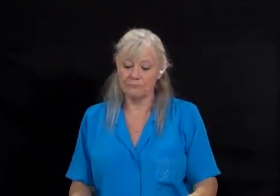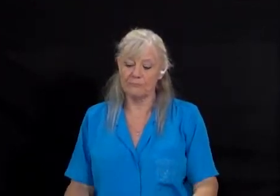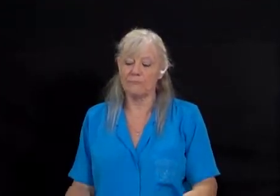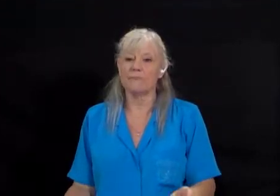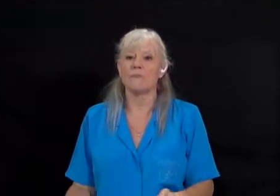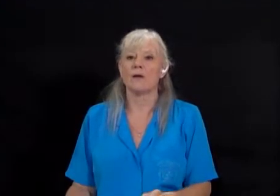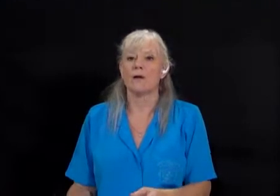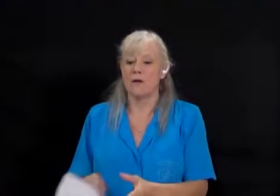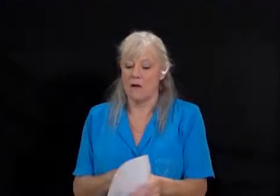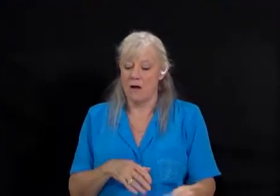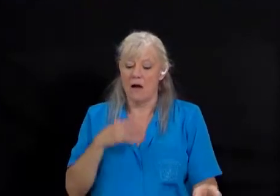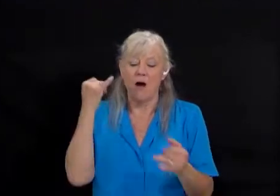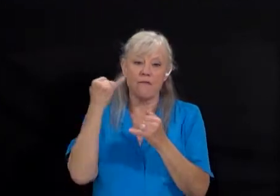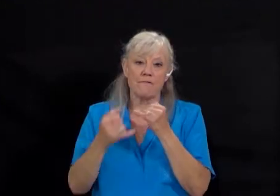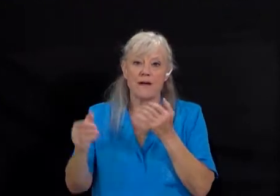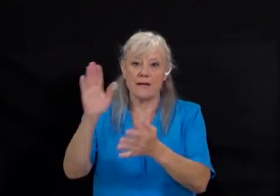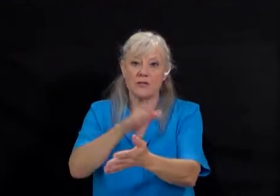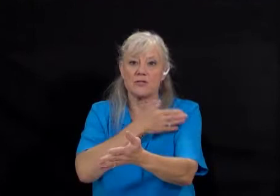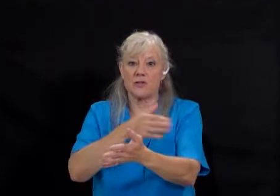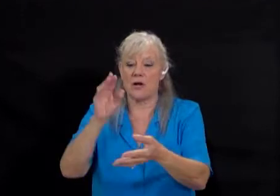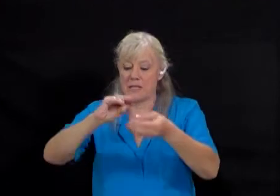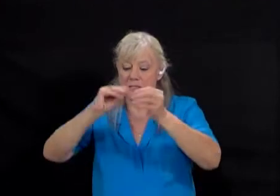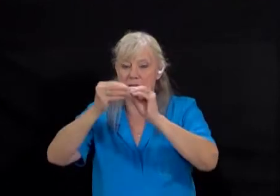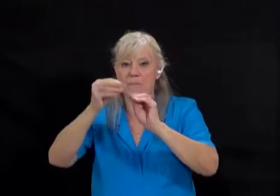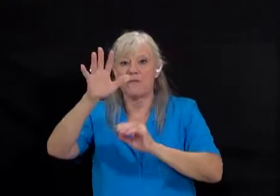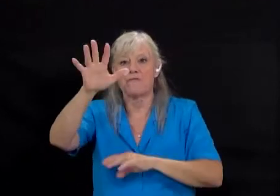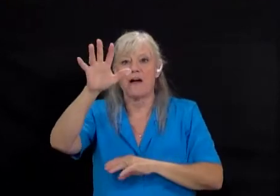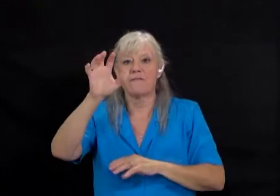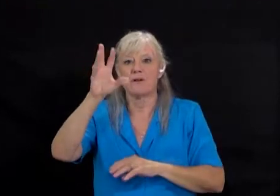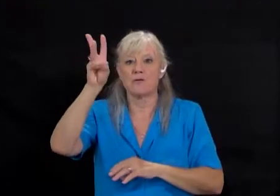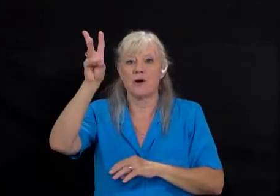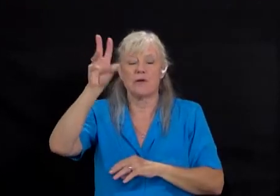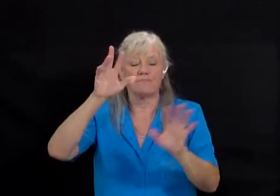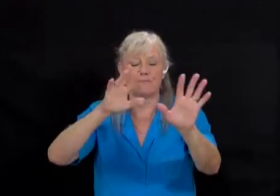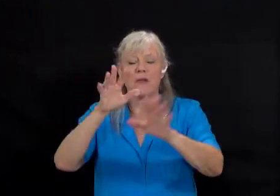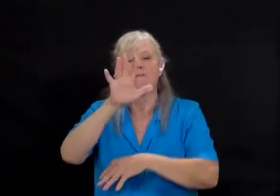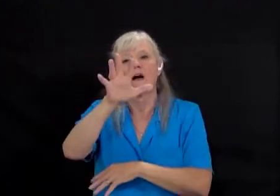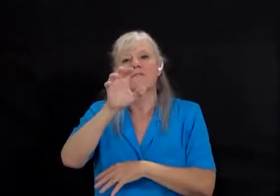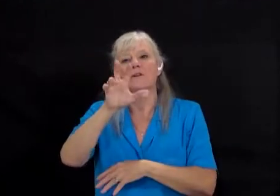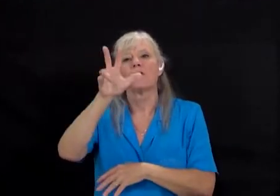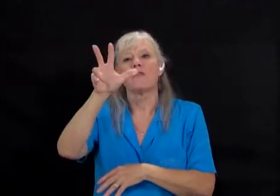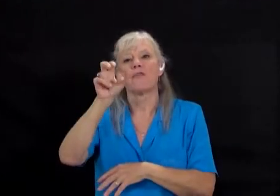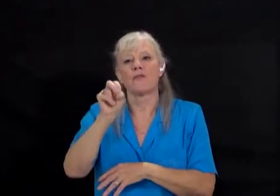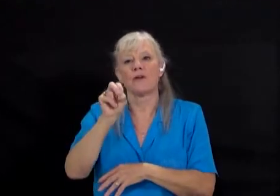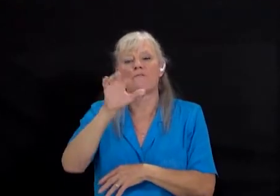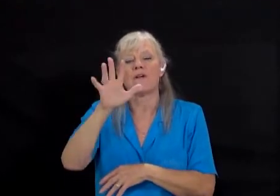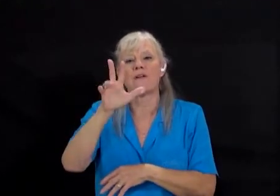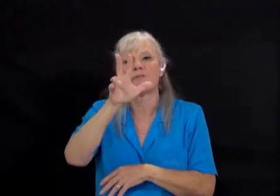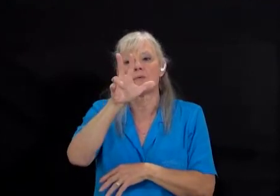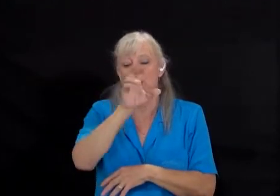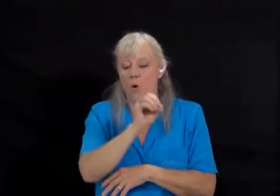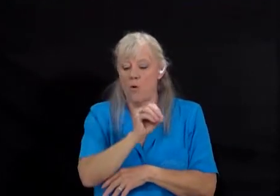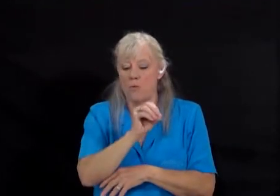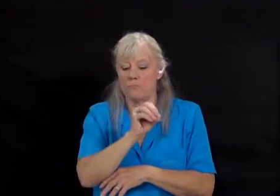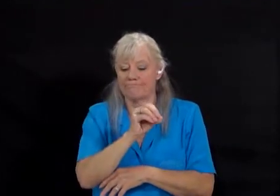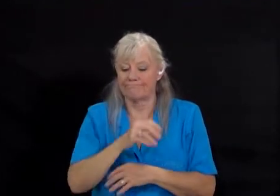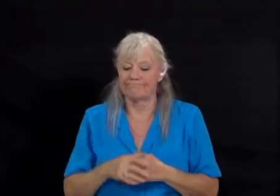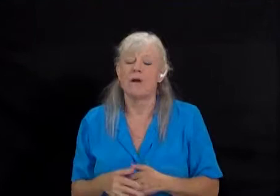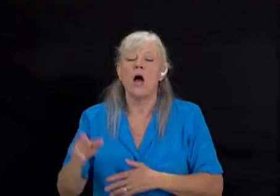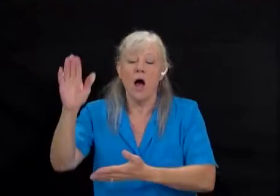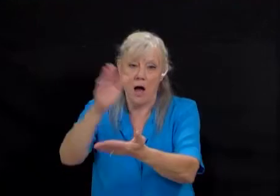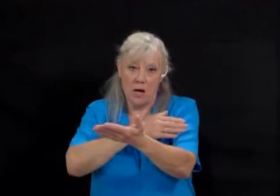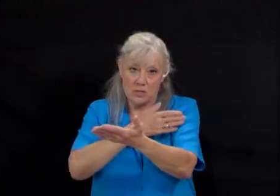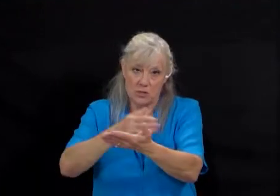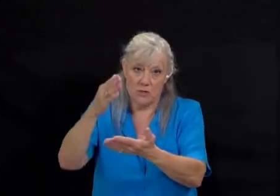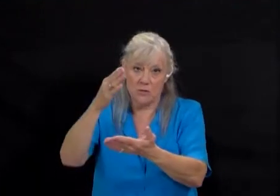The recessional hymn is number 530, A Hymn of Glory Let Us Sing. That's number 530.